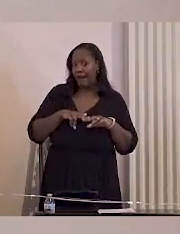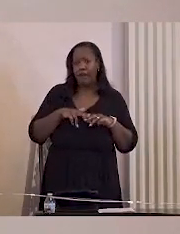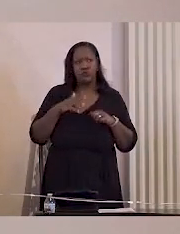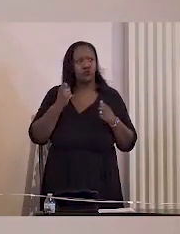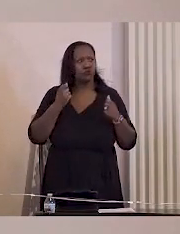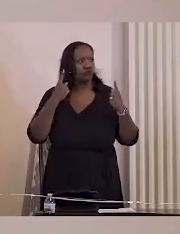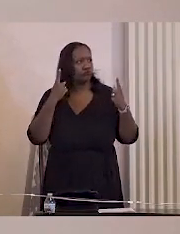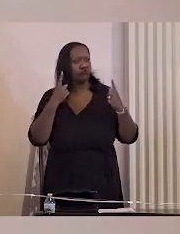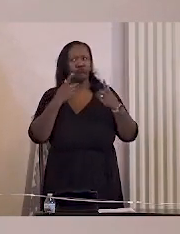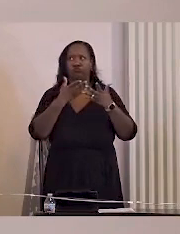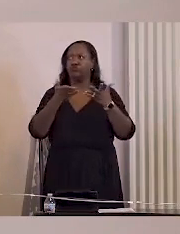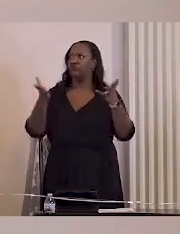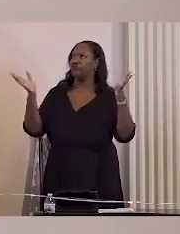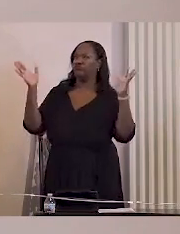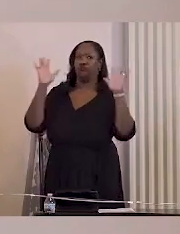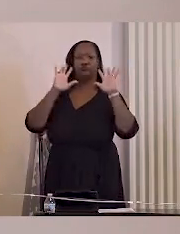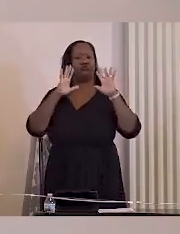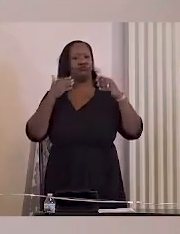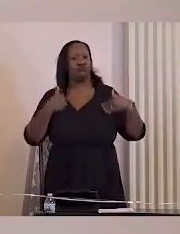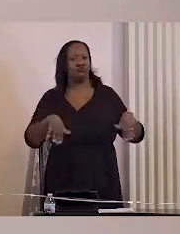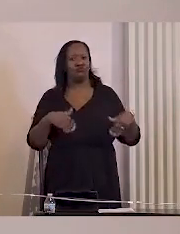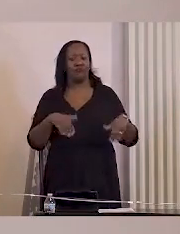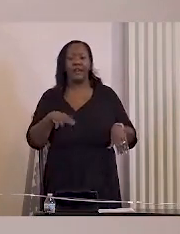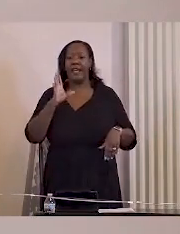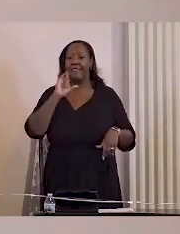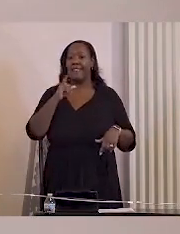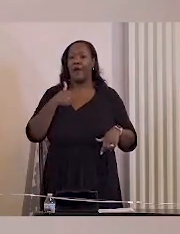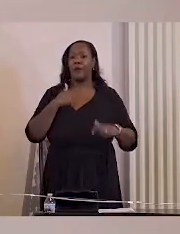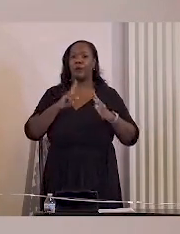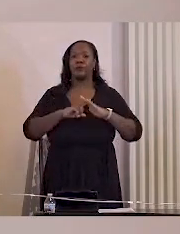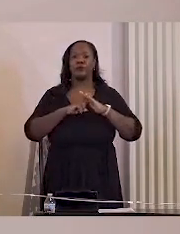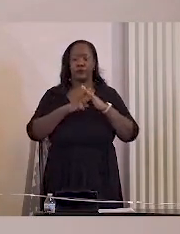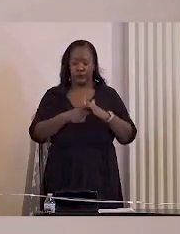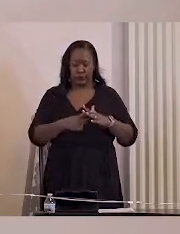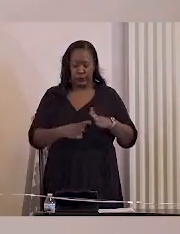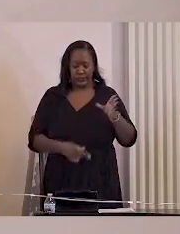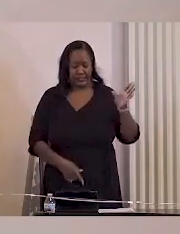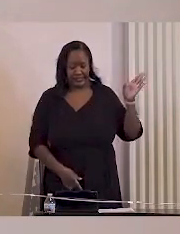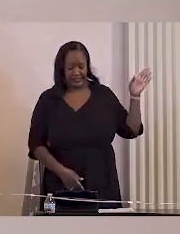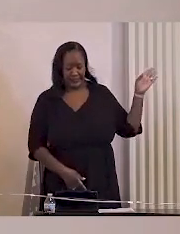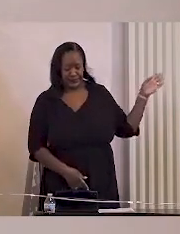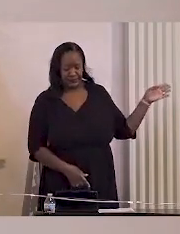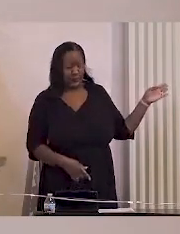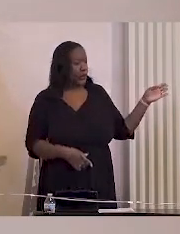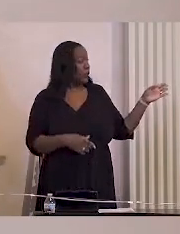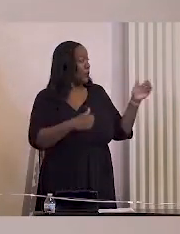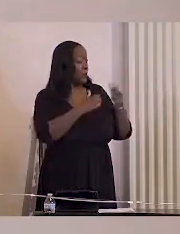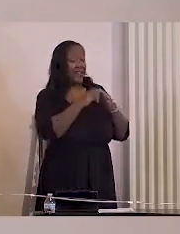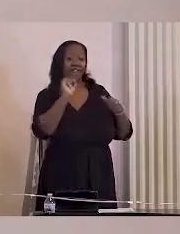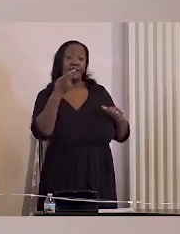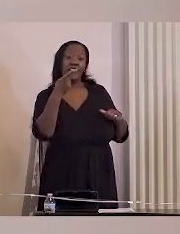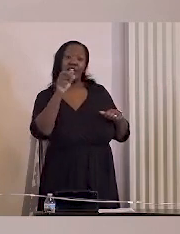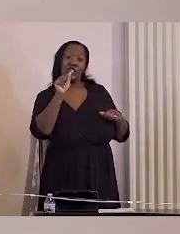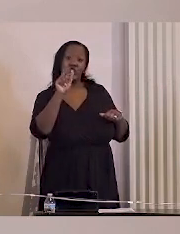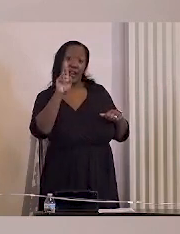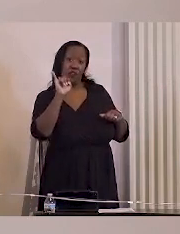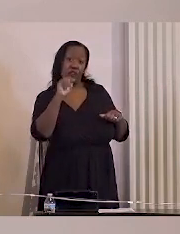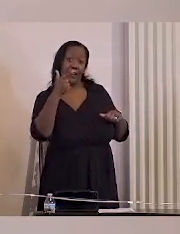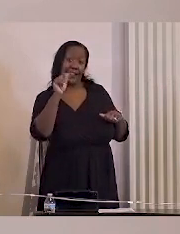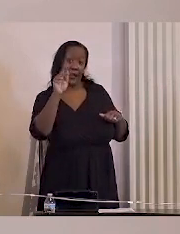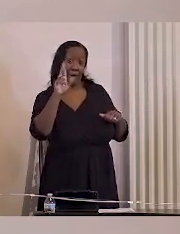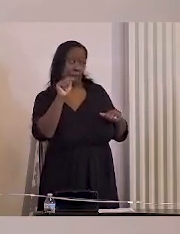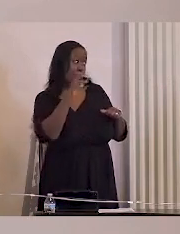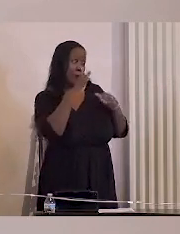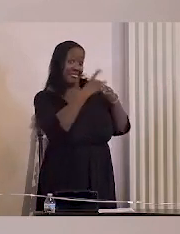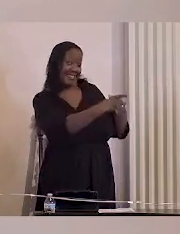of the whole landscape here. And that is going to be offered by Shari Gilbert. You meet in the Reeb